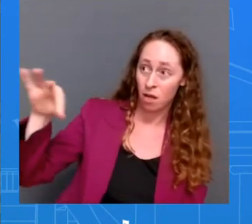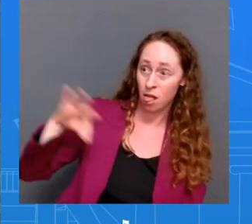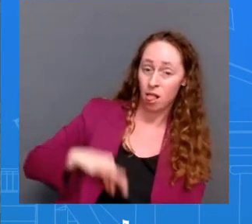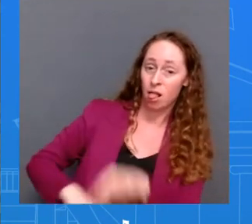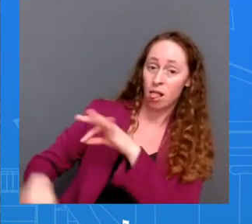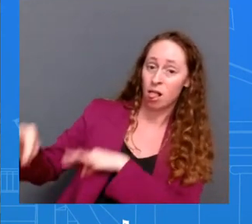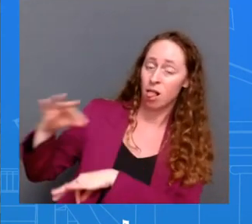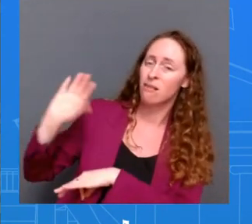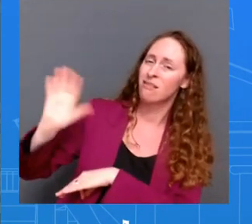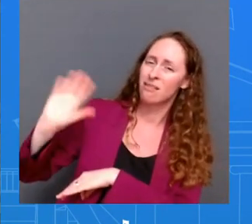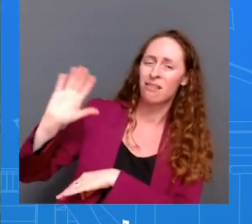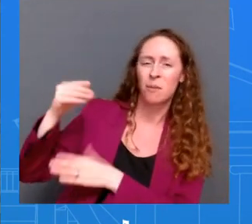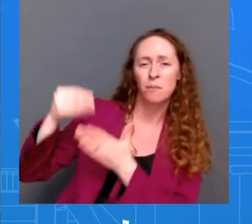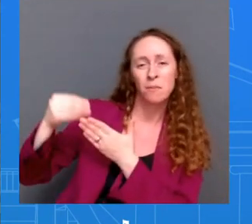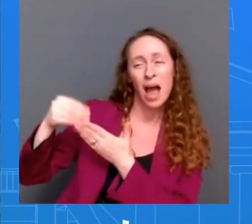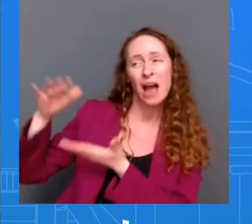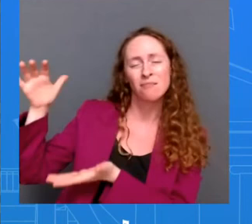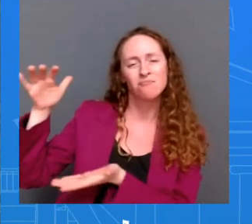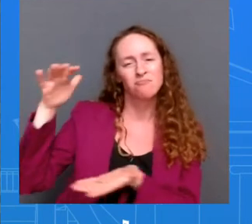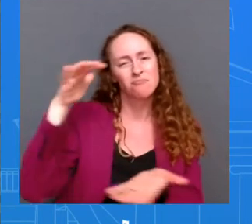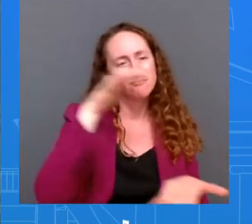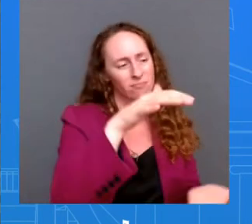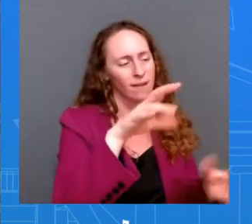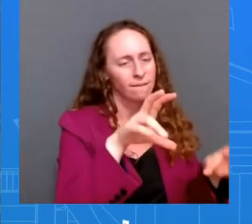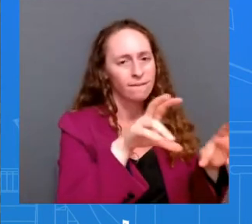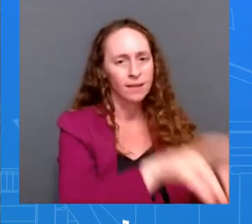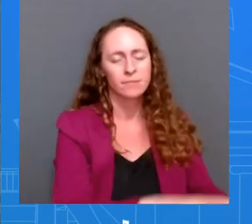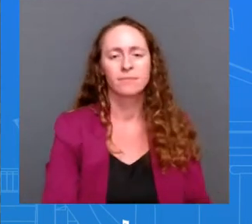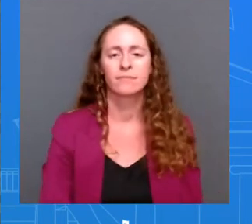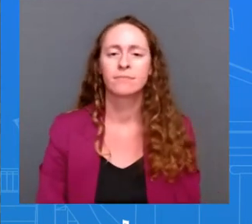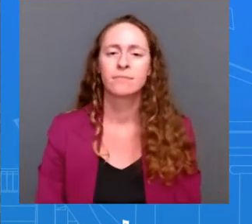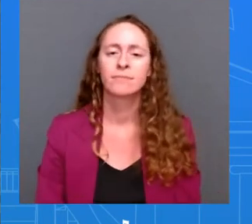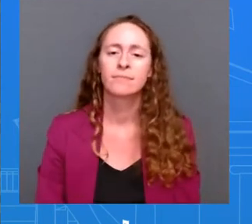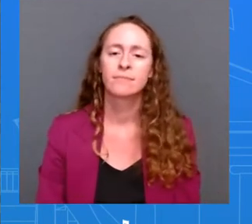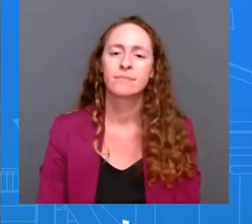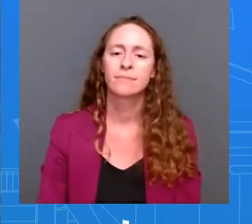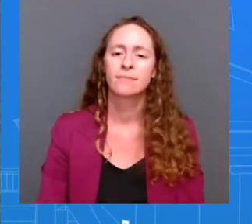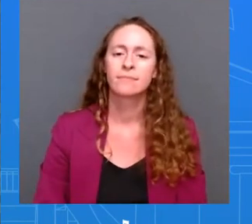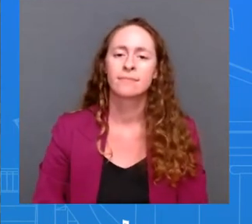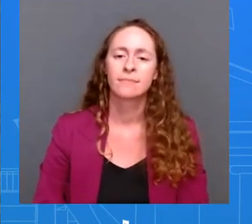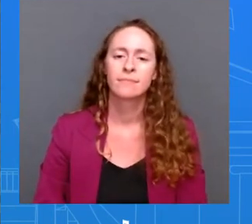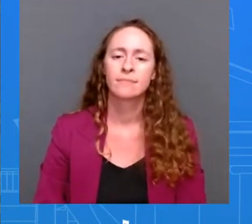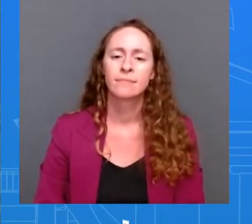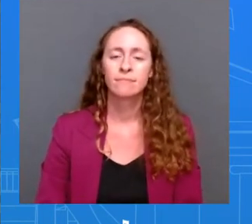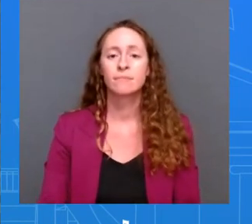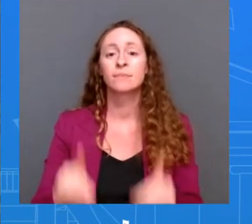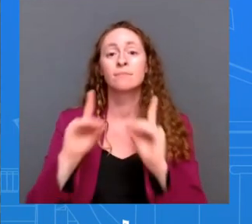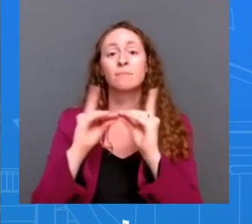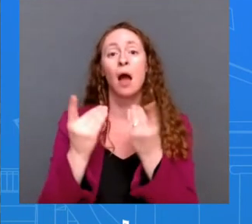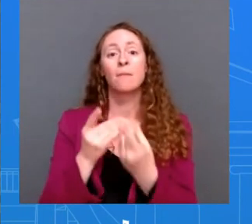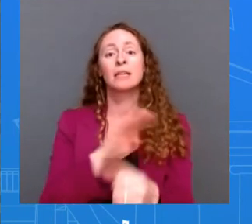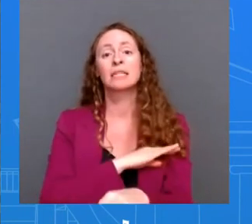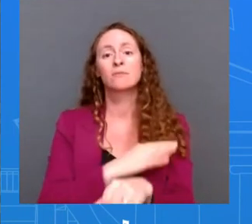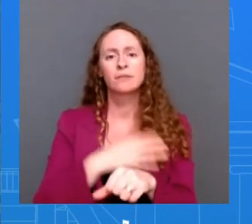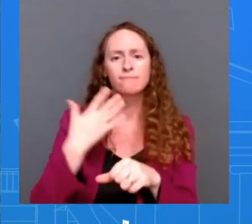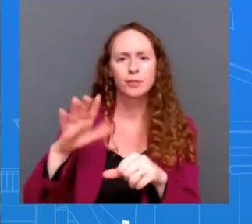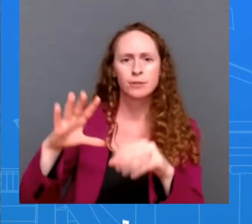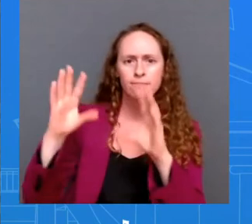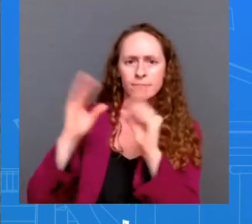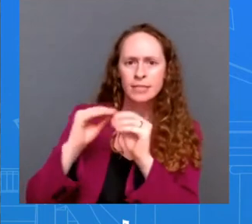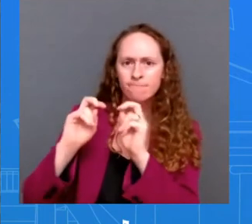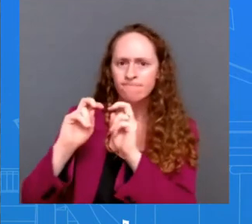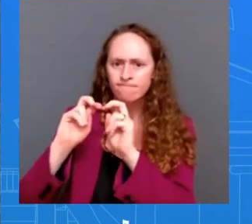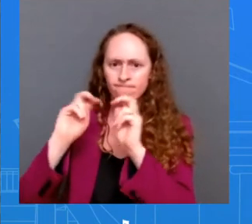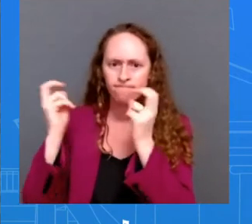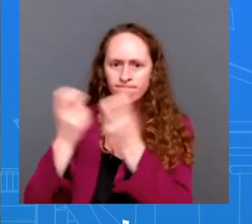about we had that the Department of Energy had that meeting with oil companies, and it was very constructive,